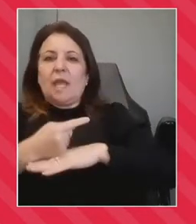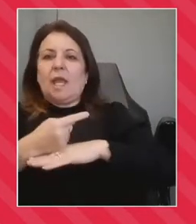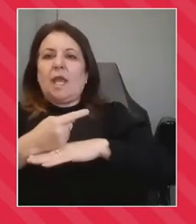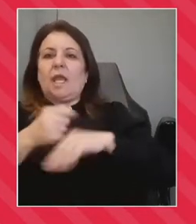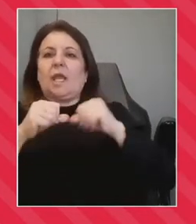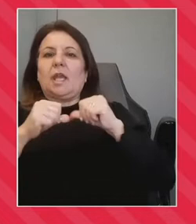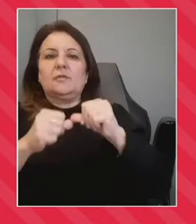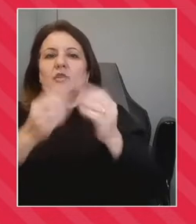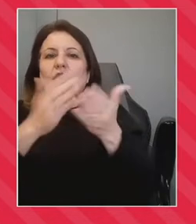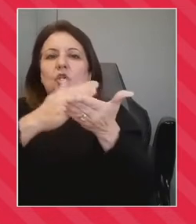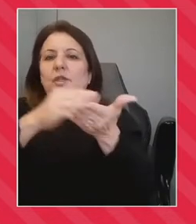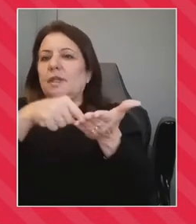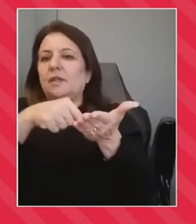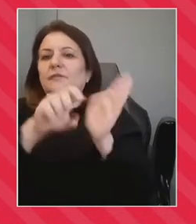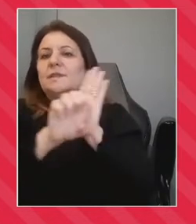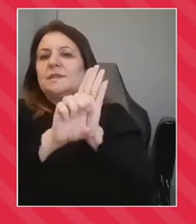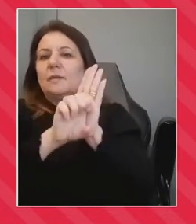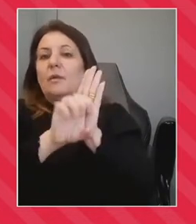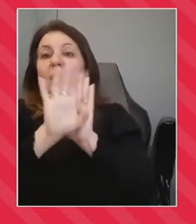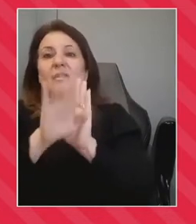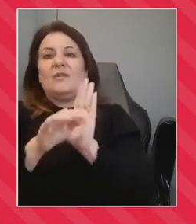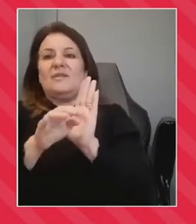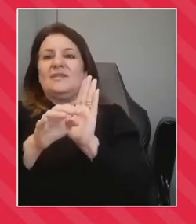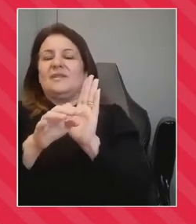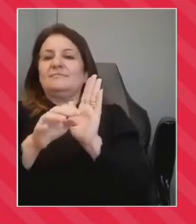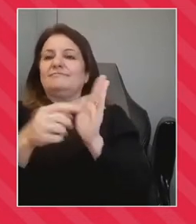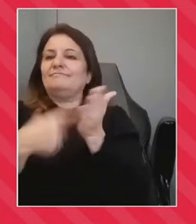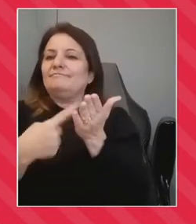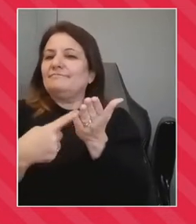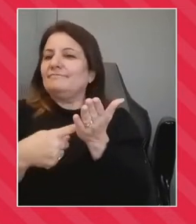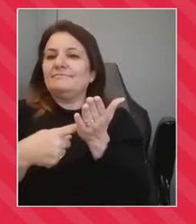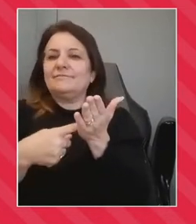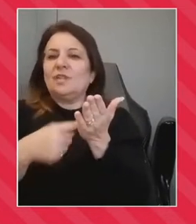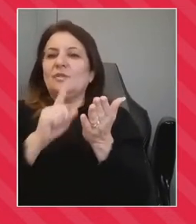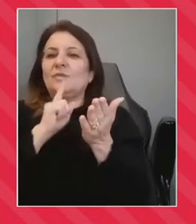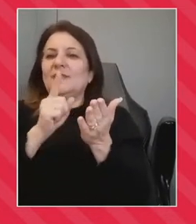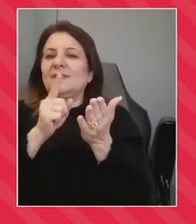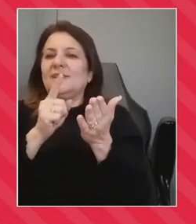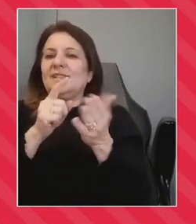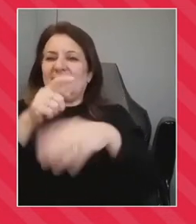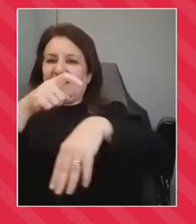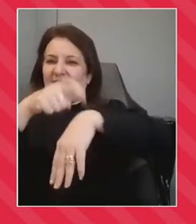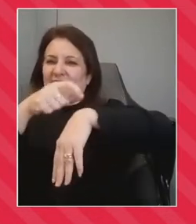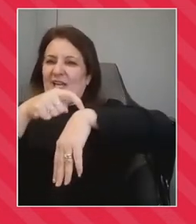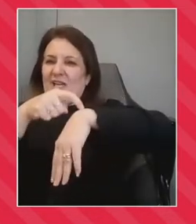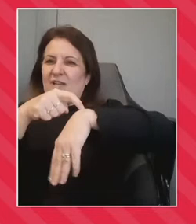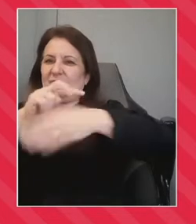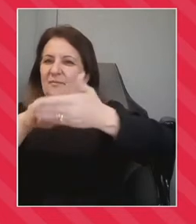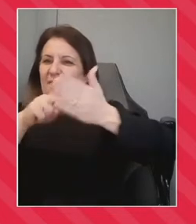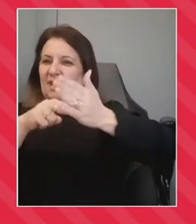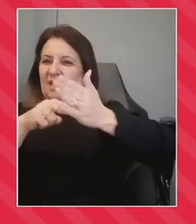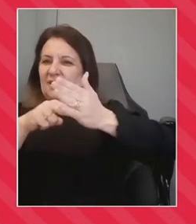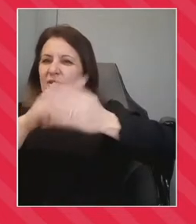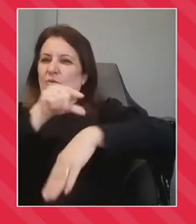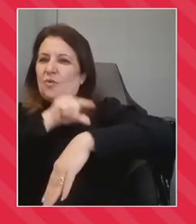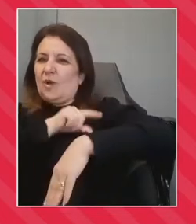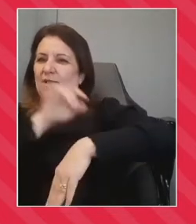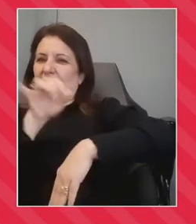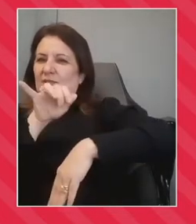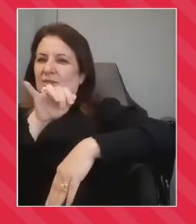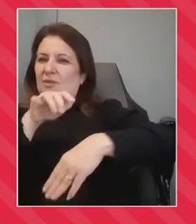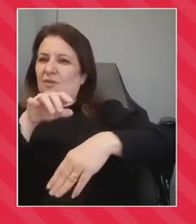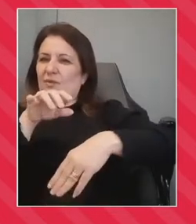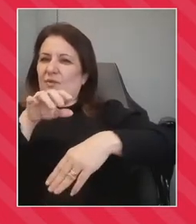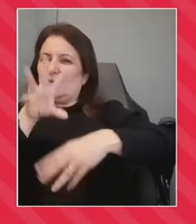instance. But those conversations have also kind of obscured that time has a qualitative nature to it as well. And what do I mean by